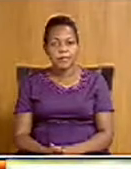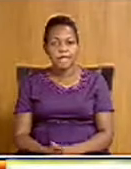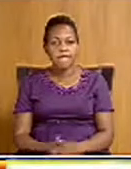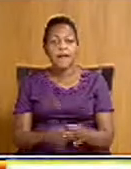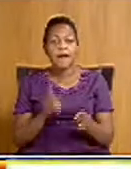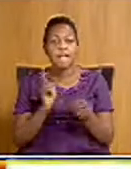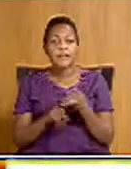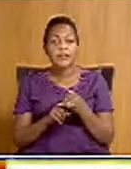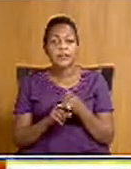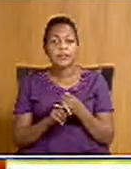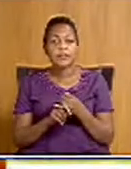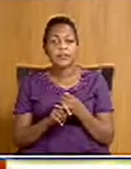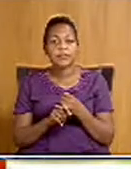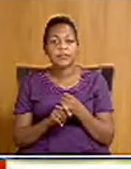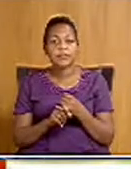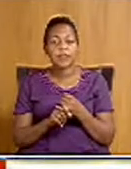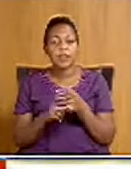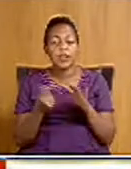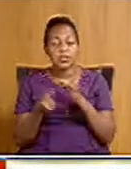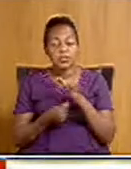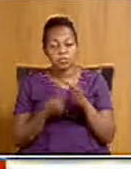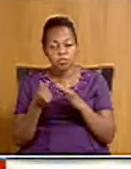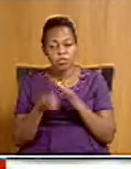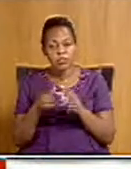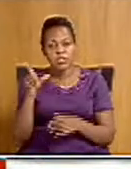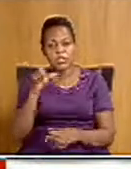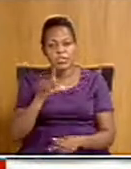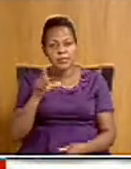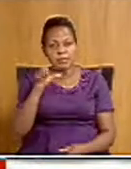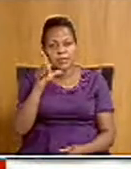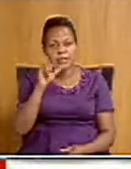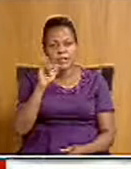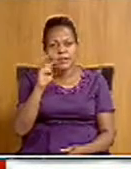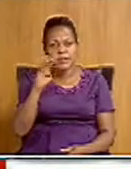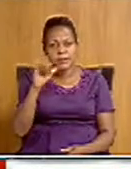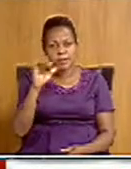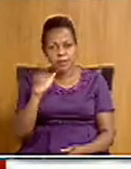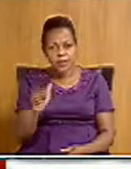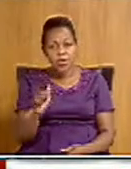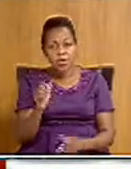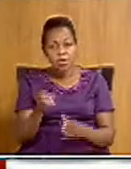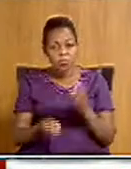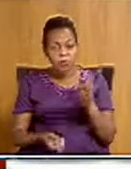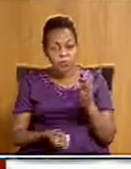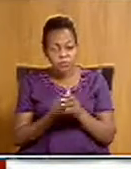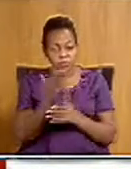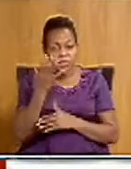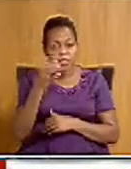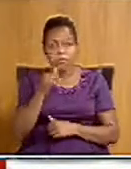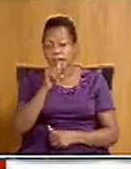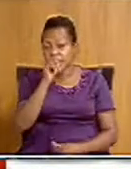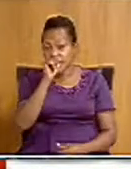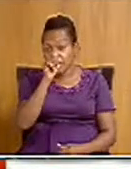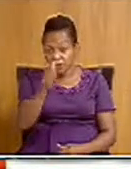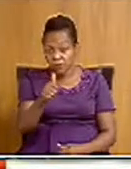First of all, the situation in Libya was created by the